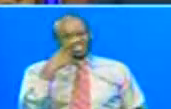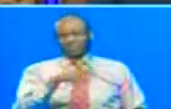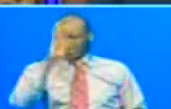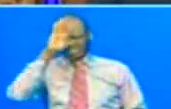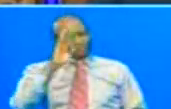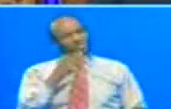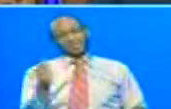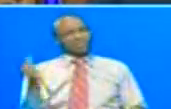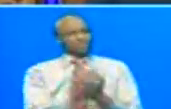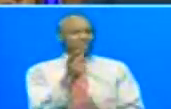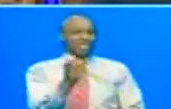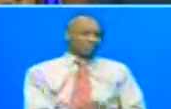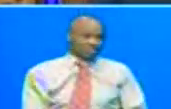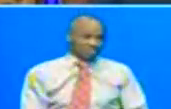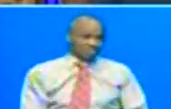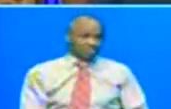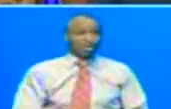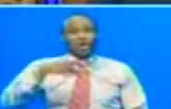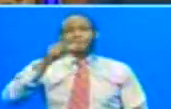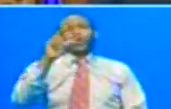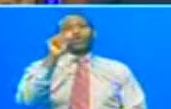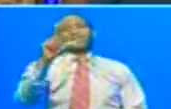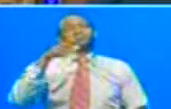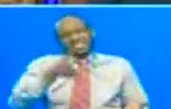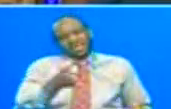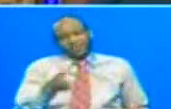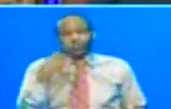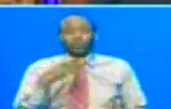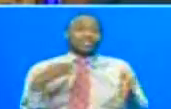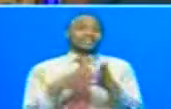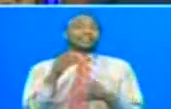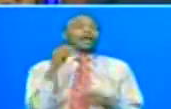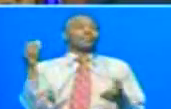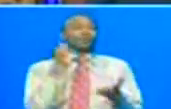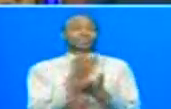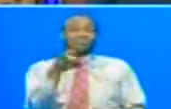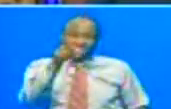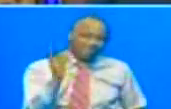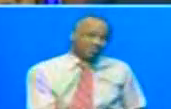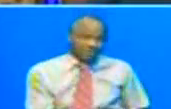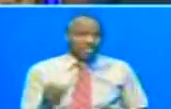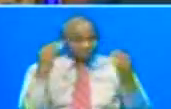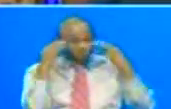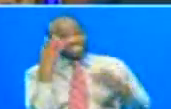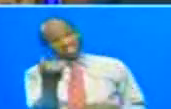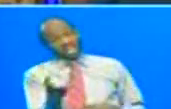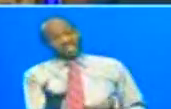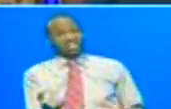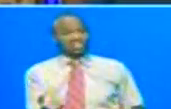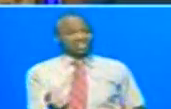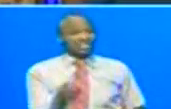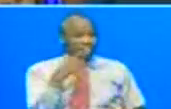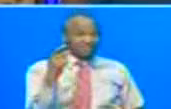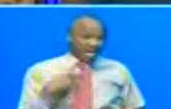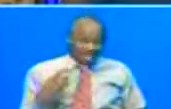disappointing appointment. Sure. Or Okemo, who rejected his appointment. Mm. Somebody who is already indicted and is wanted, is being going